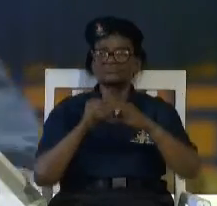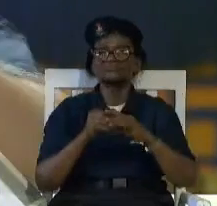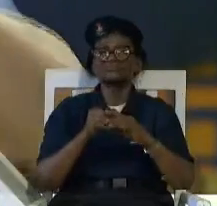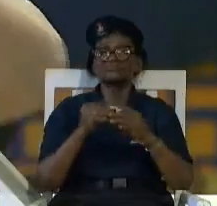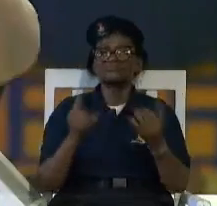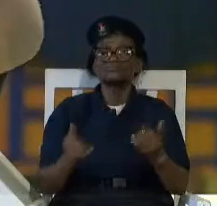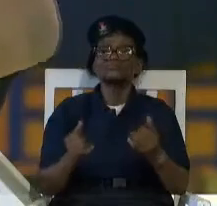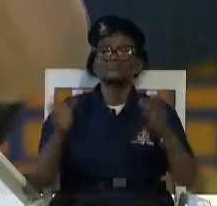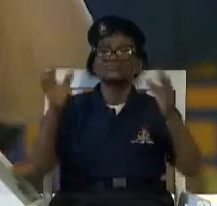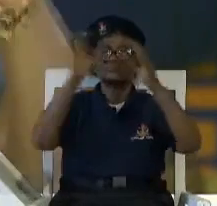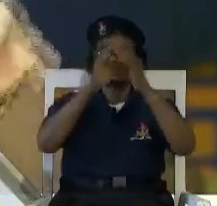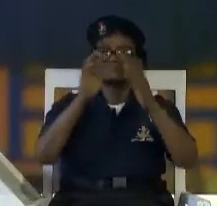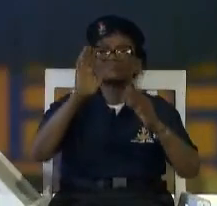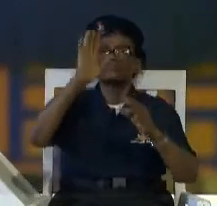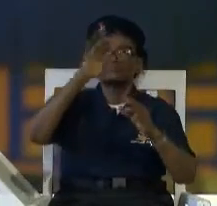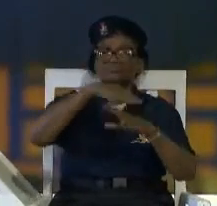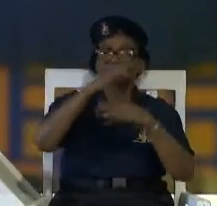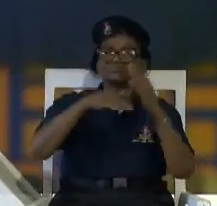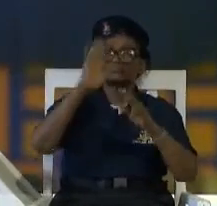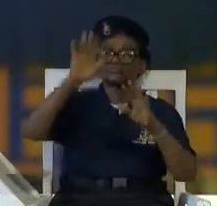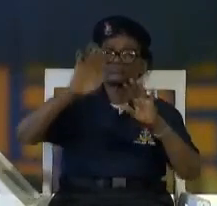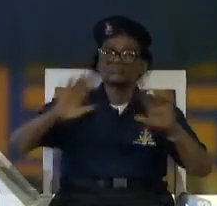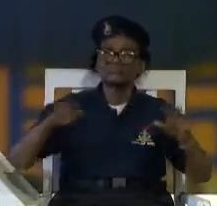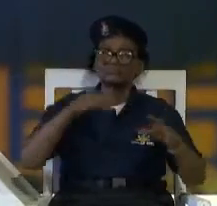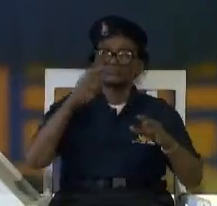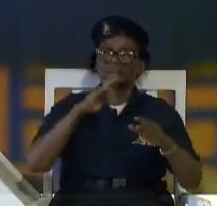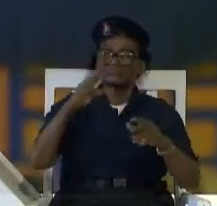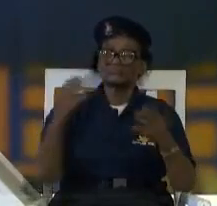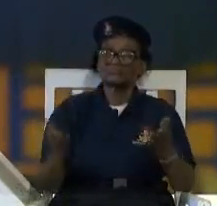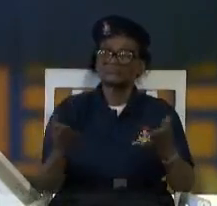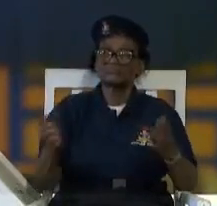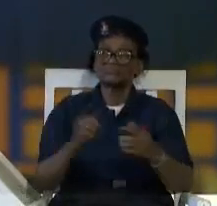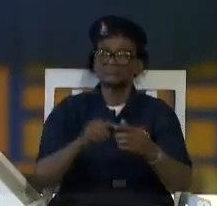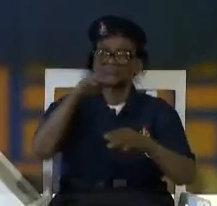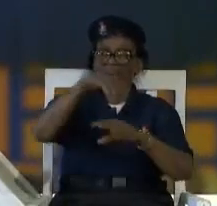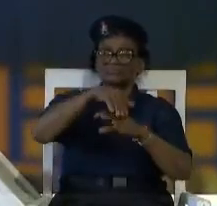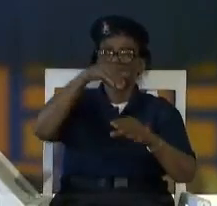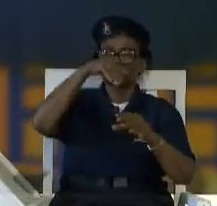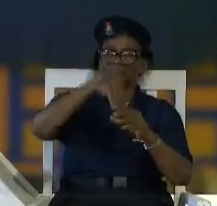And I'm committing all your children who are here tonight into your hands,